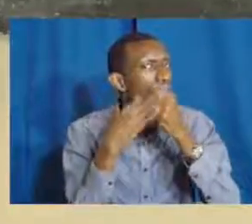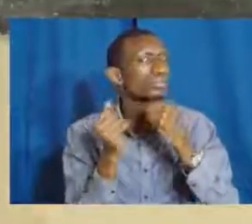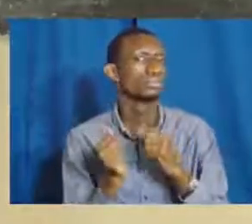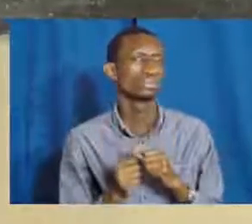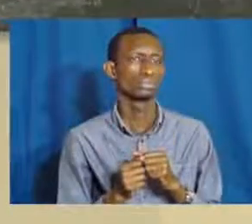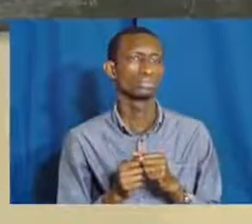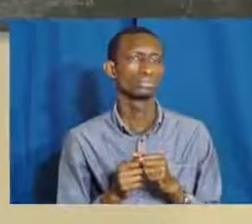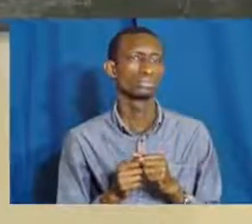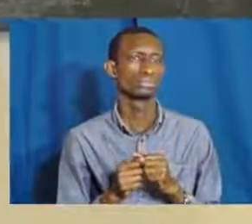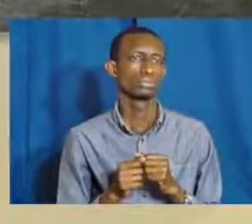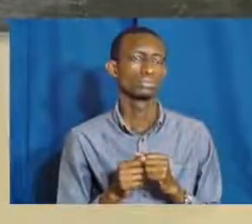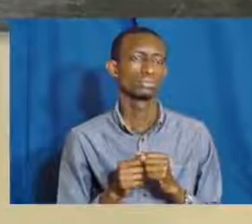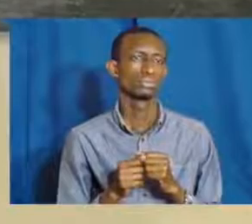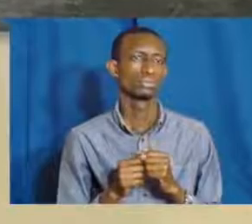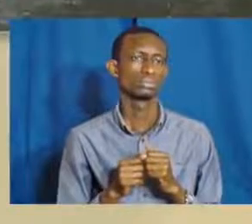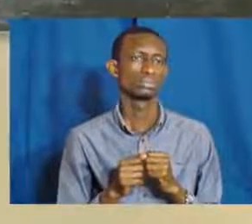then